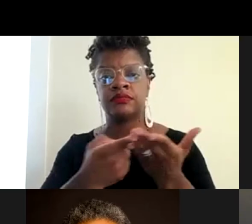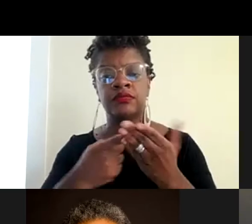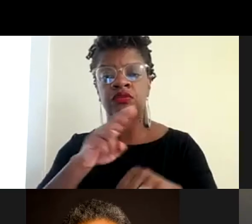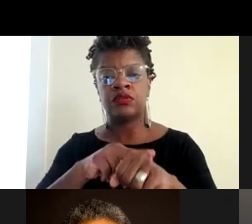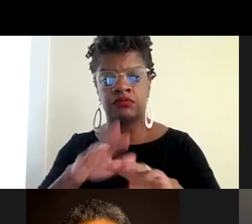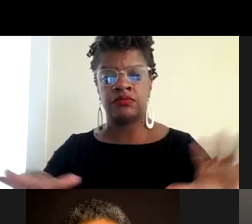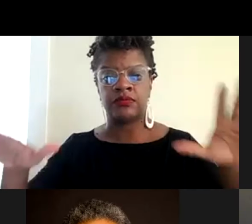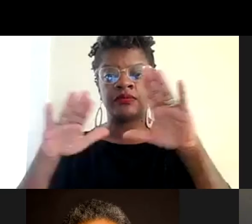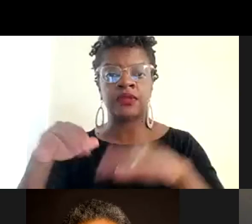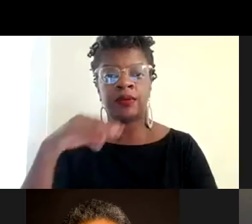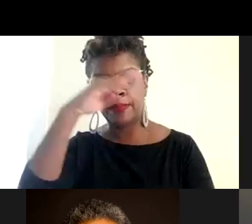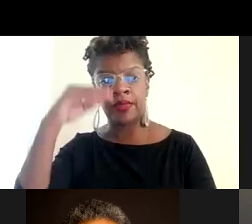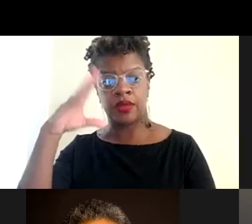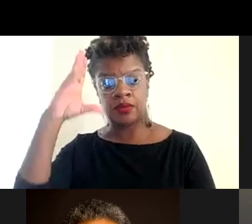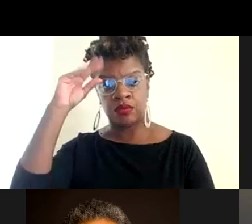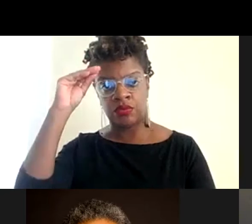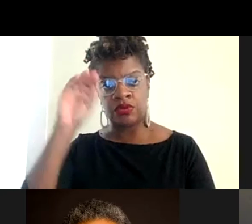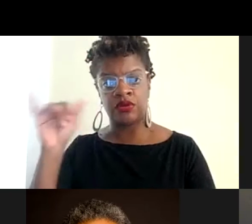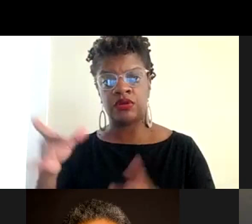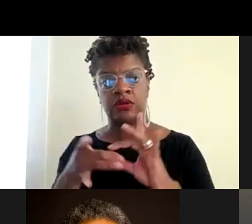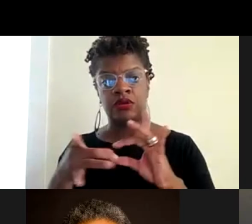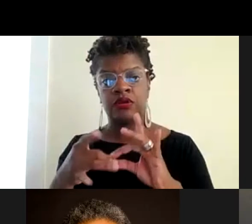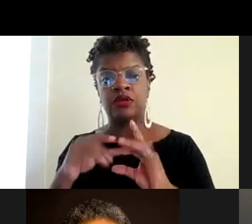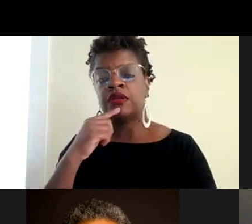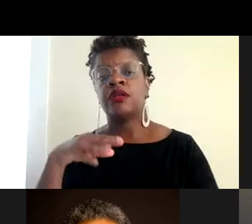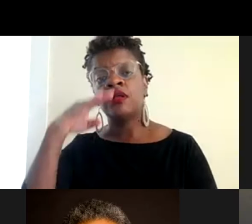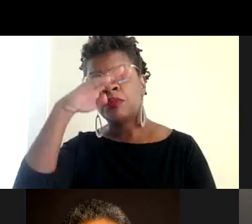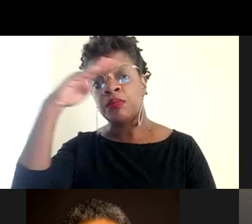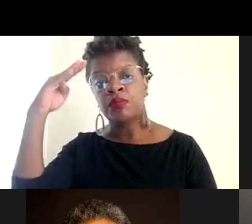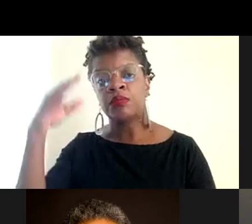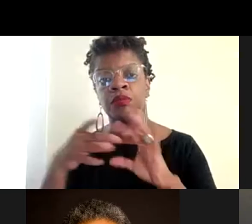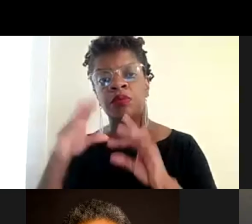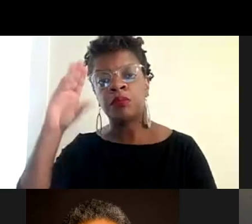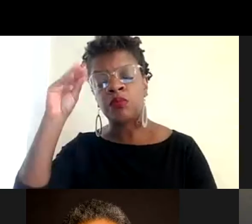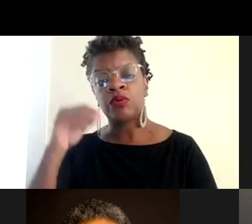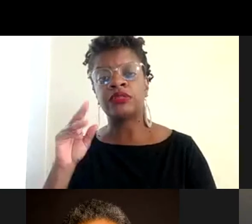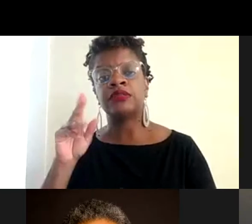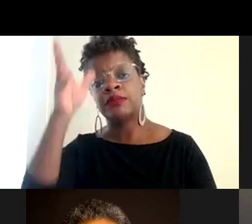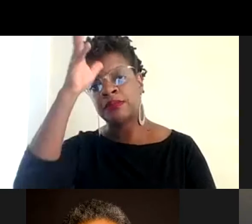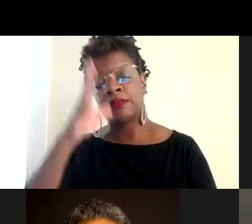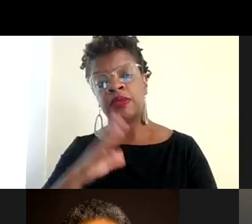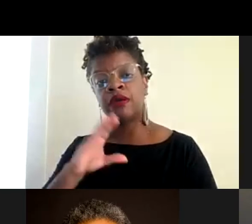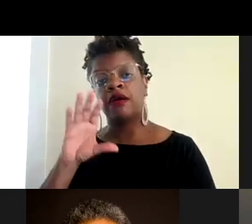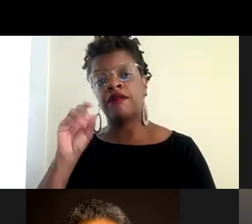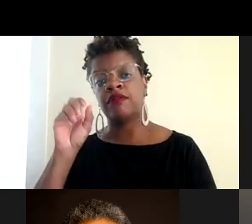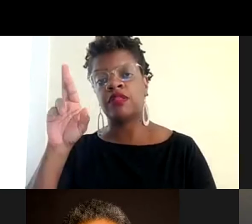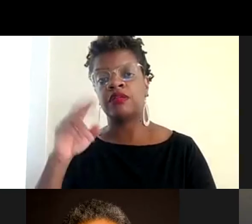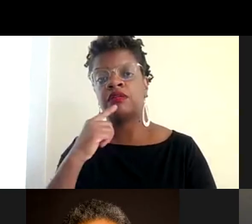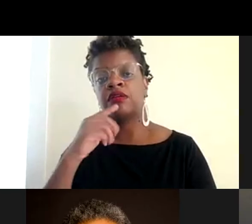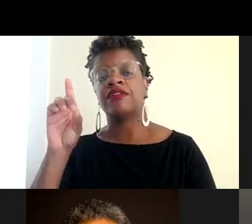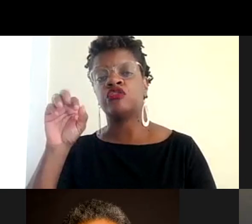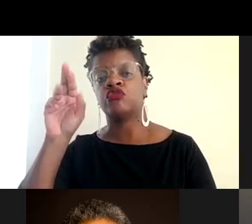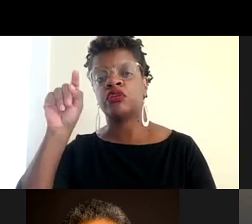Dr. Wright is listed via Rise for Boys and Men of Color Expert Directory, which is a searchable directory of more than